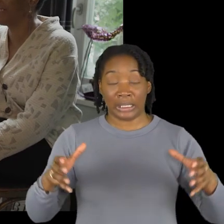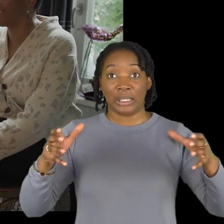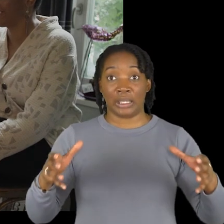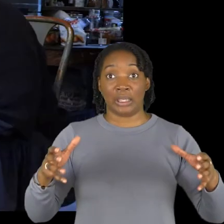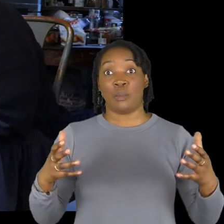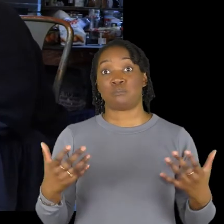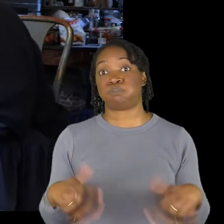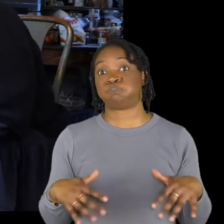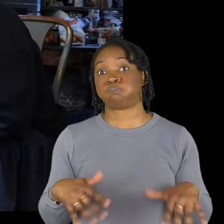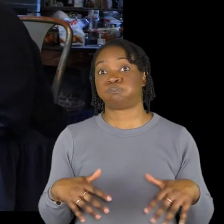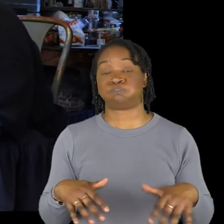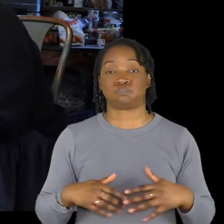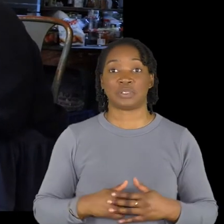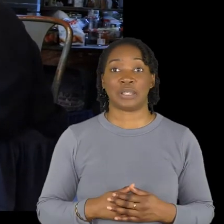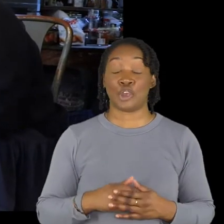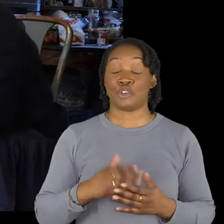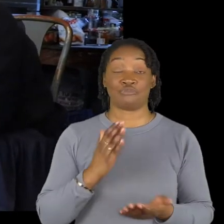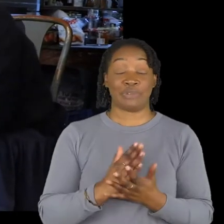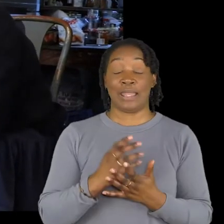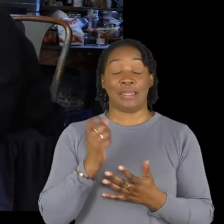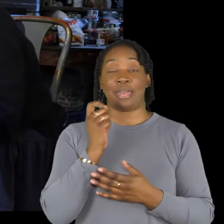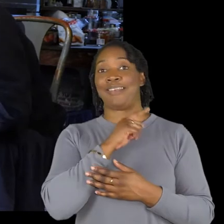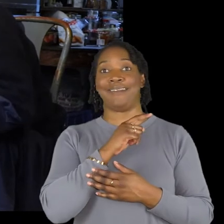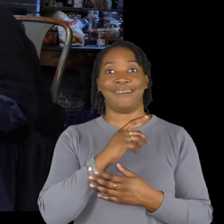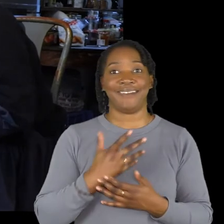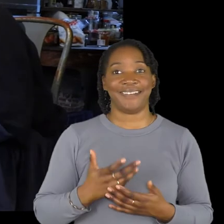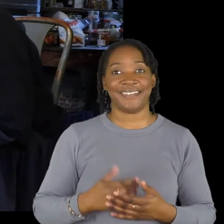and bigger. Is it from? Oh, this is really bizarre.